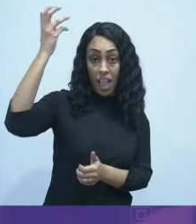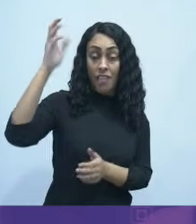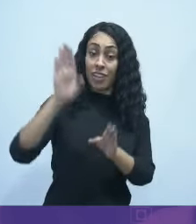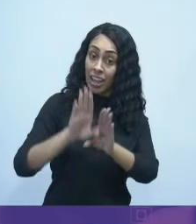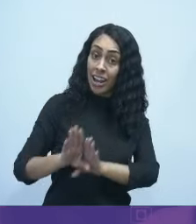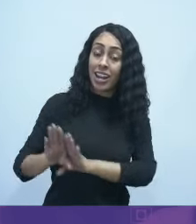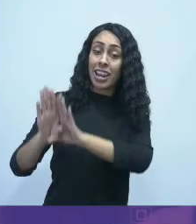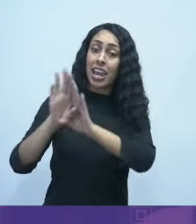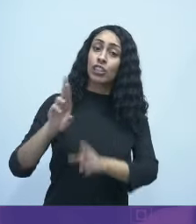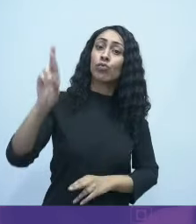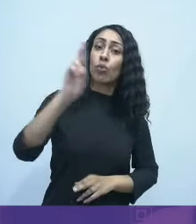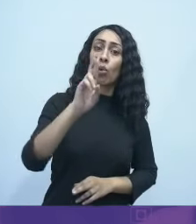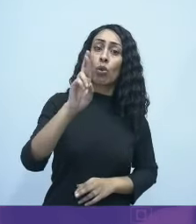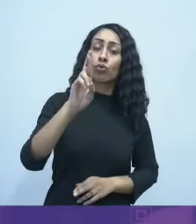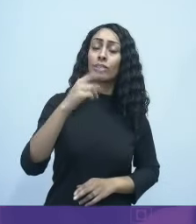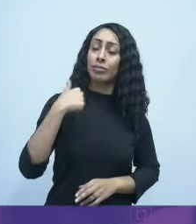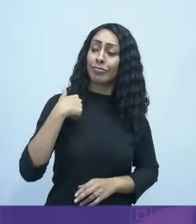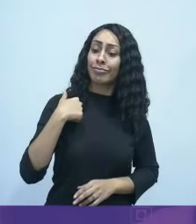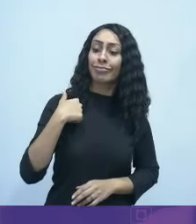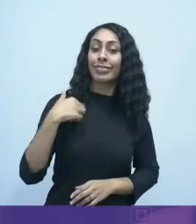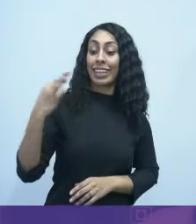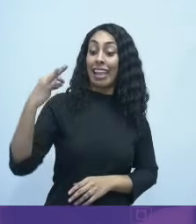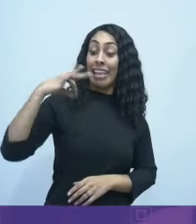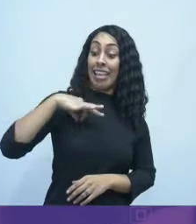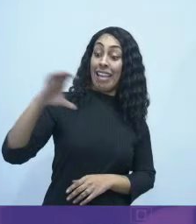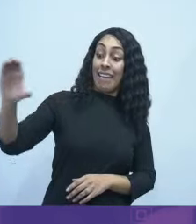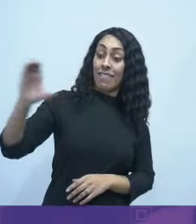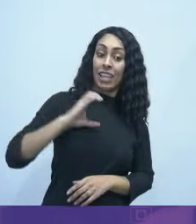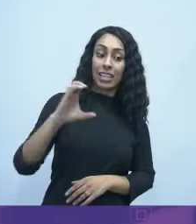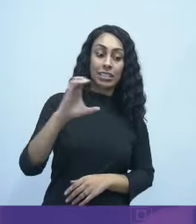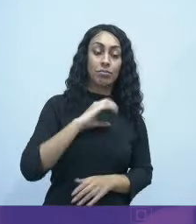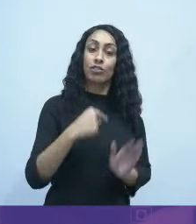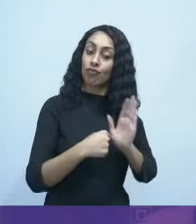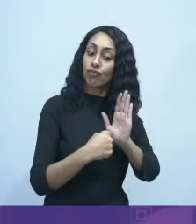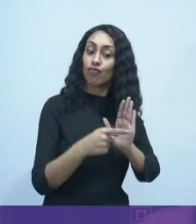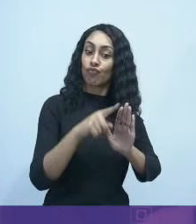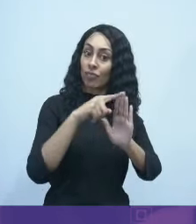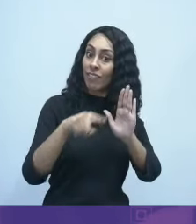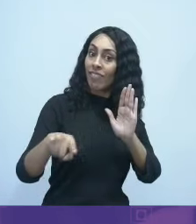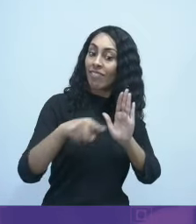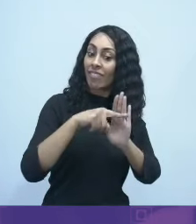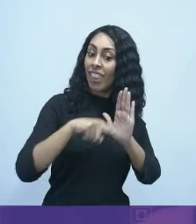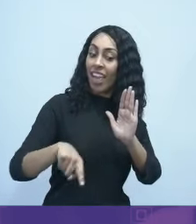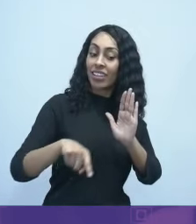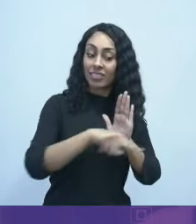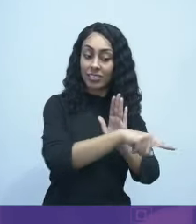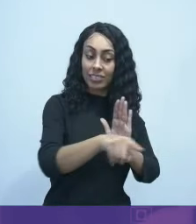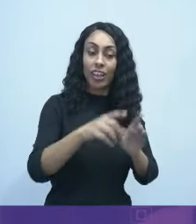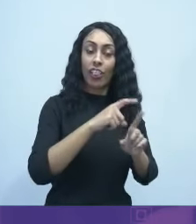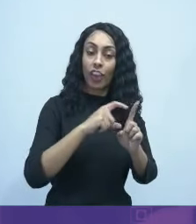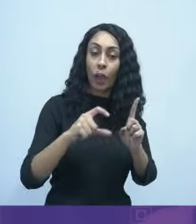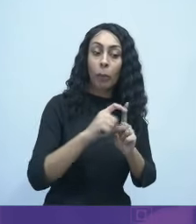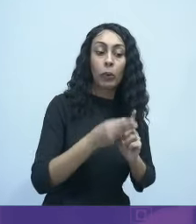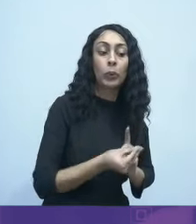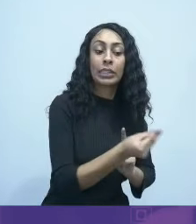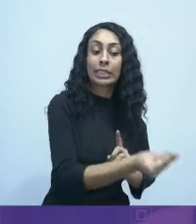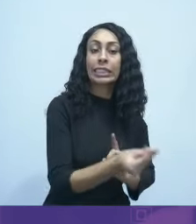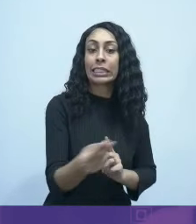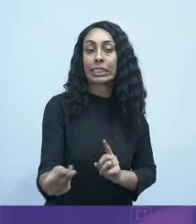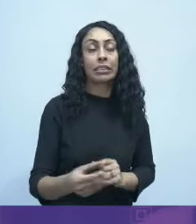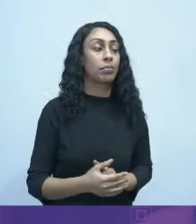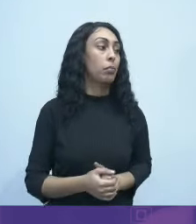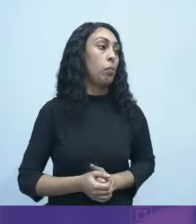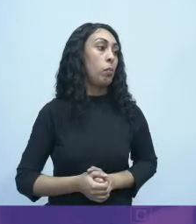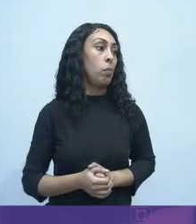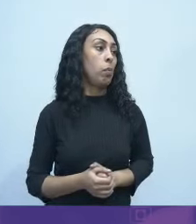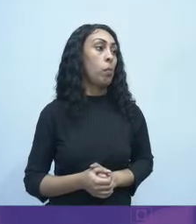So it's really important that our investment reflects the communities that provide the funding to support our work. And what